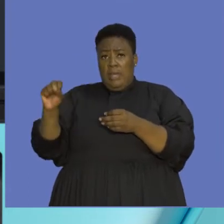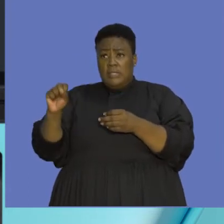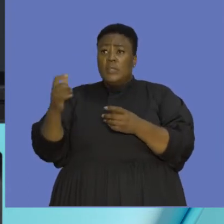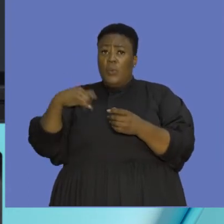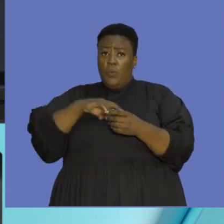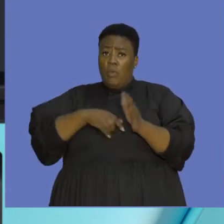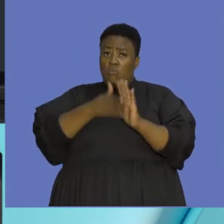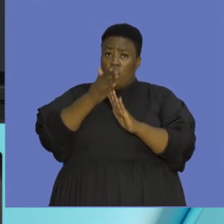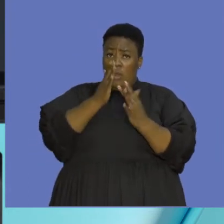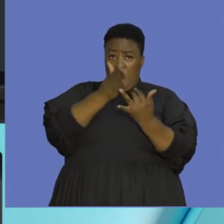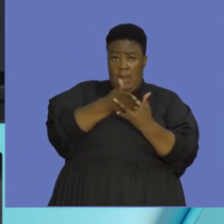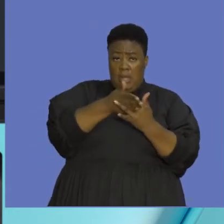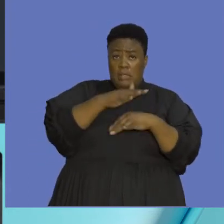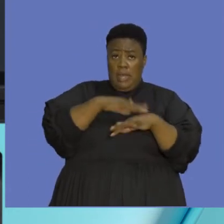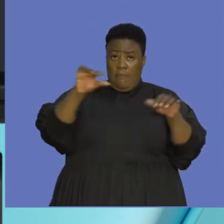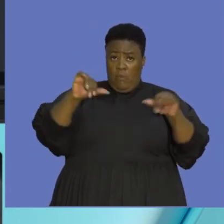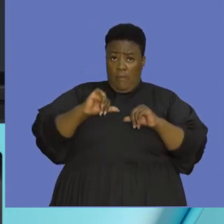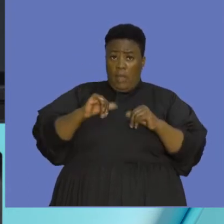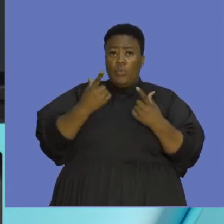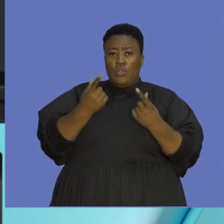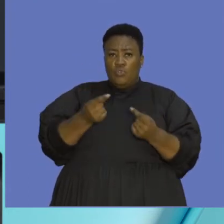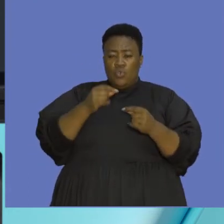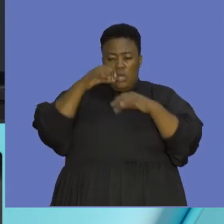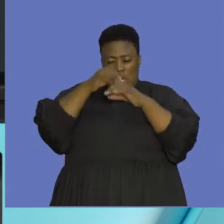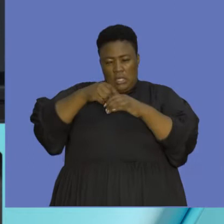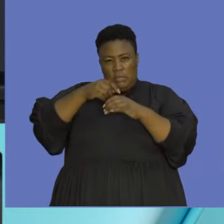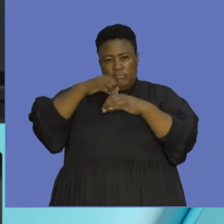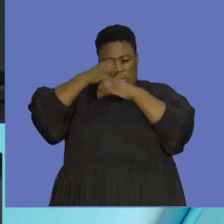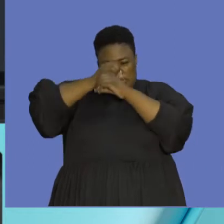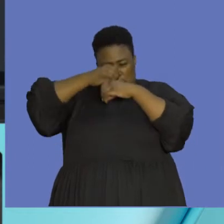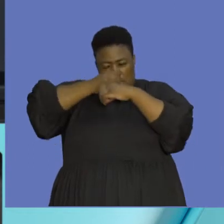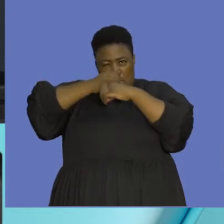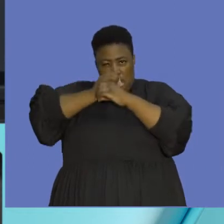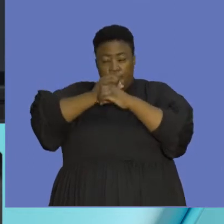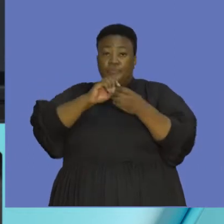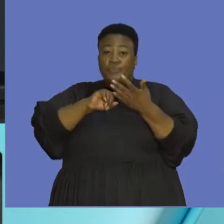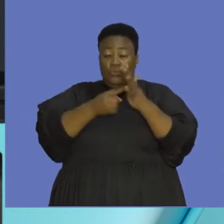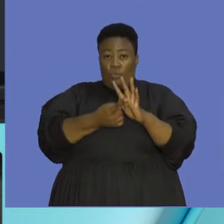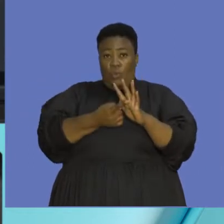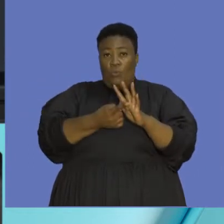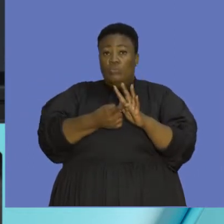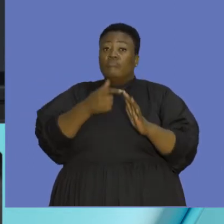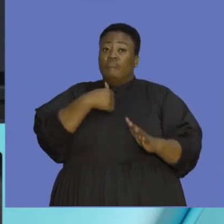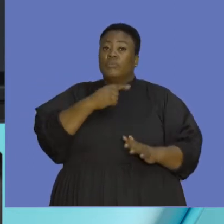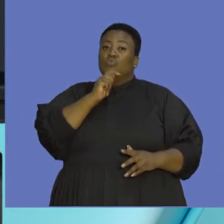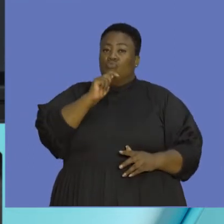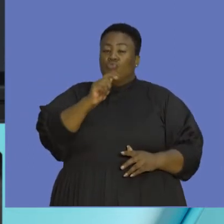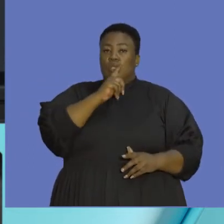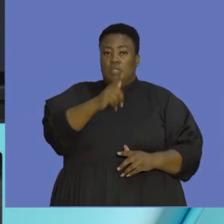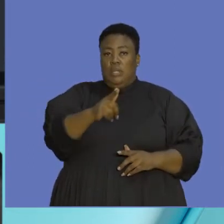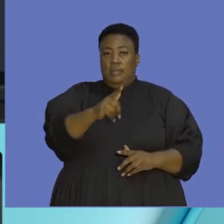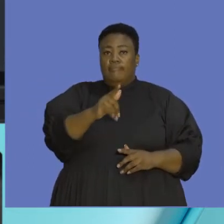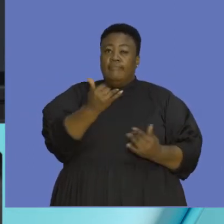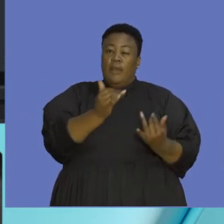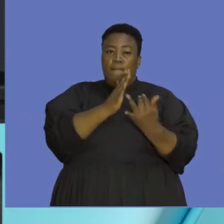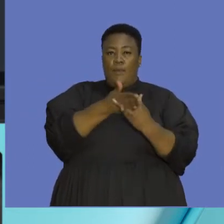we come back, we're going to do a little bit of an experiment just to show you that I've been telling you the truth. Okay, so we're going to take a quick break,